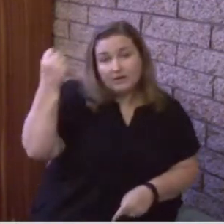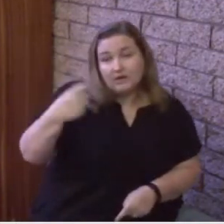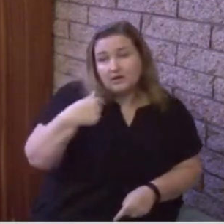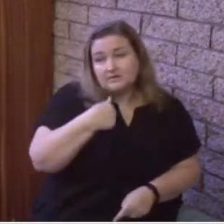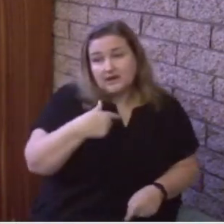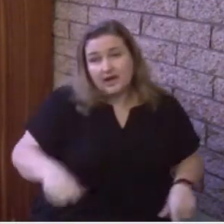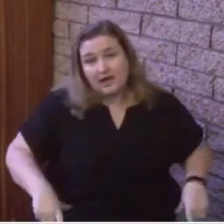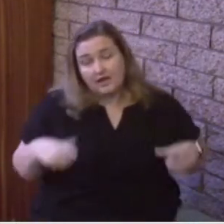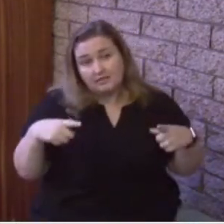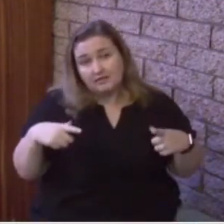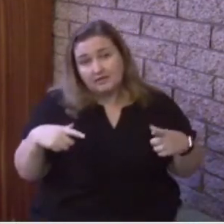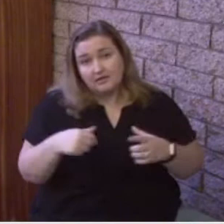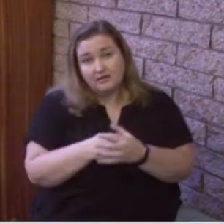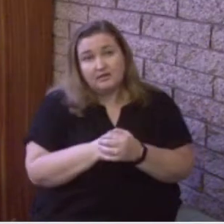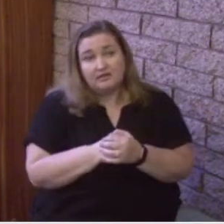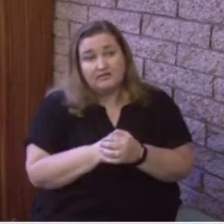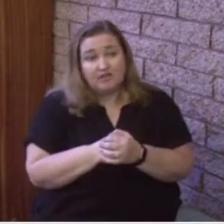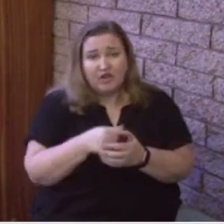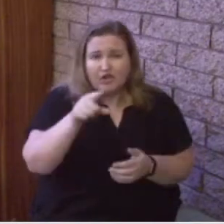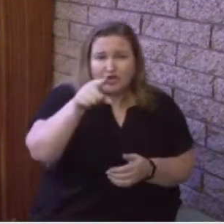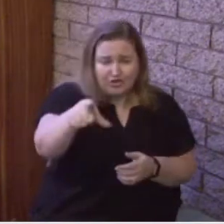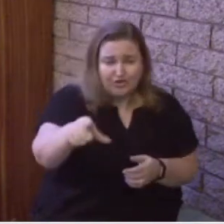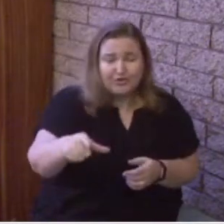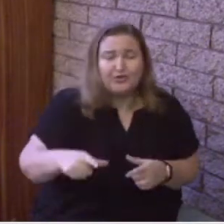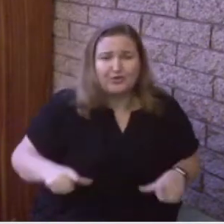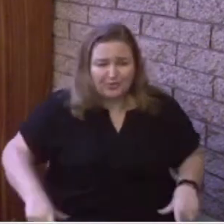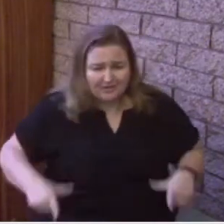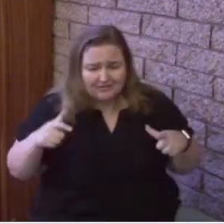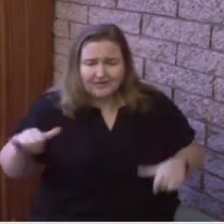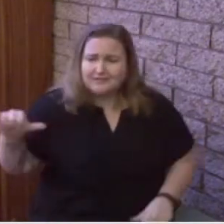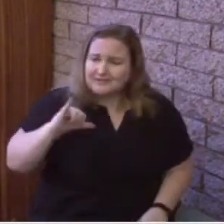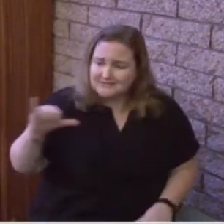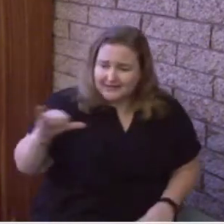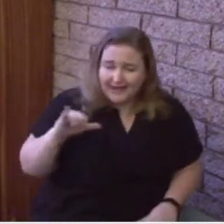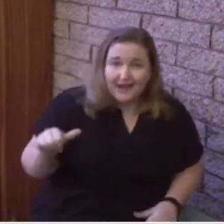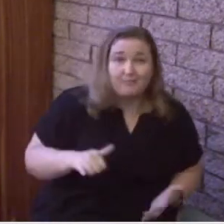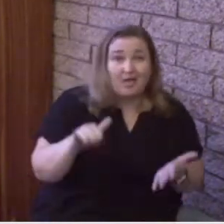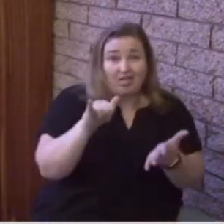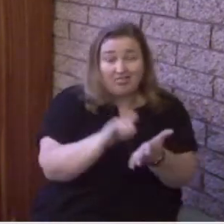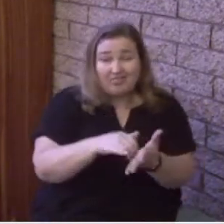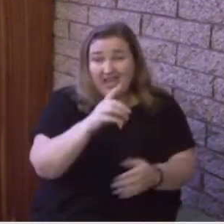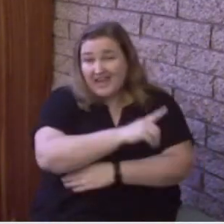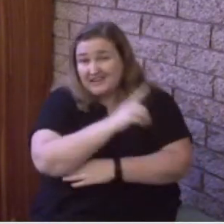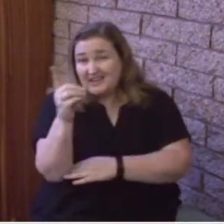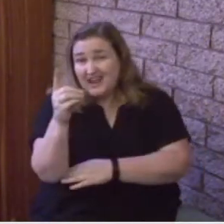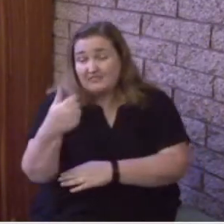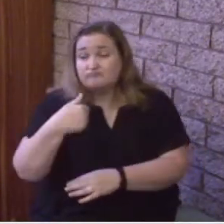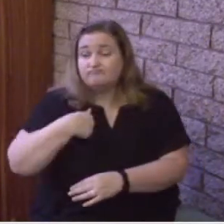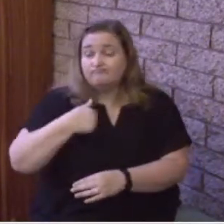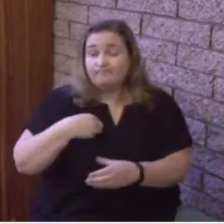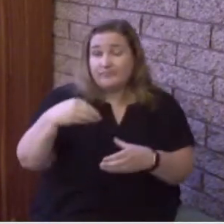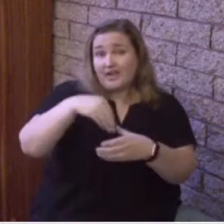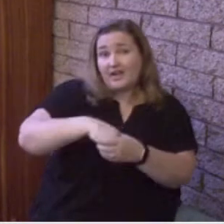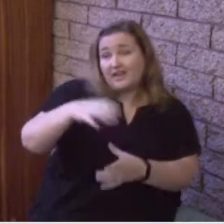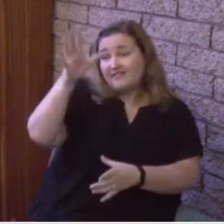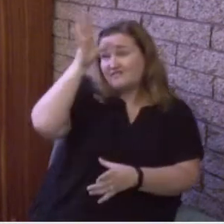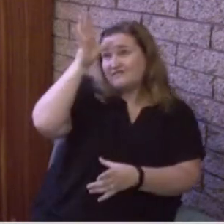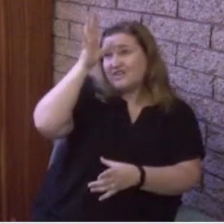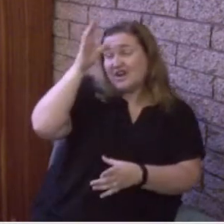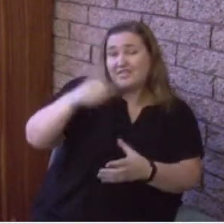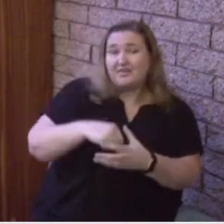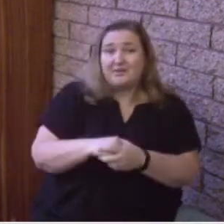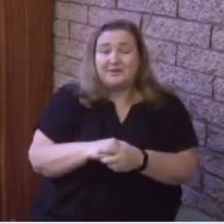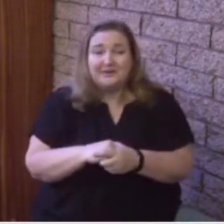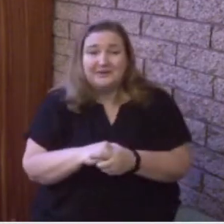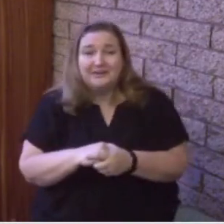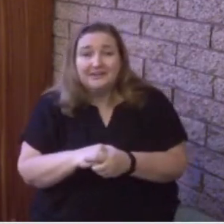you also will live. In that day, you will know that I am in my Father, and you in me, and I in you.